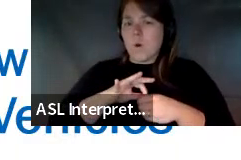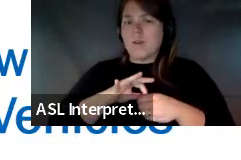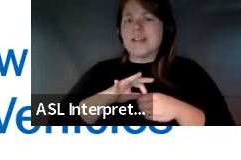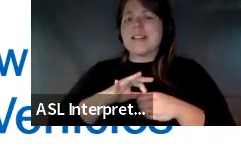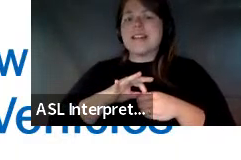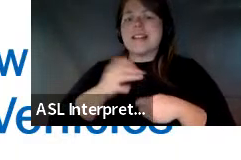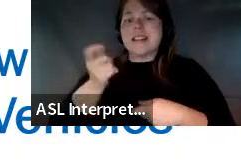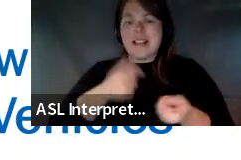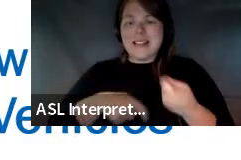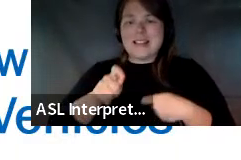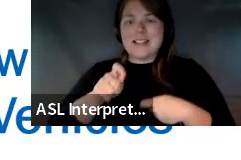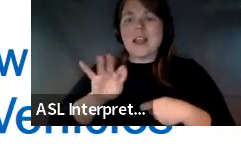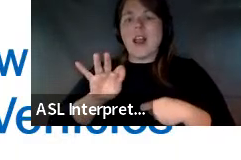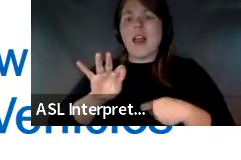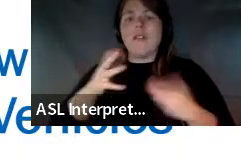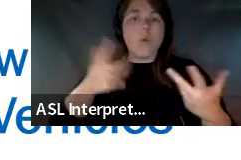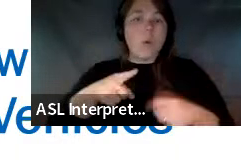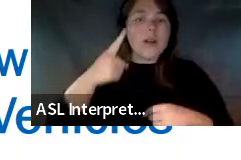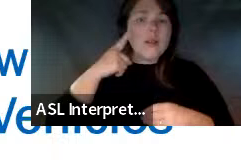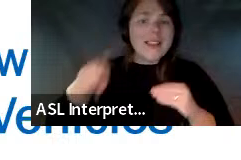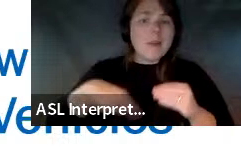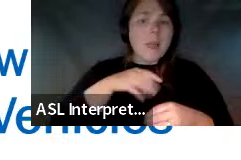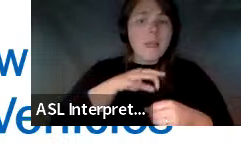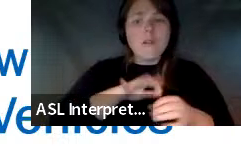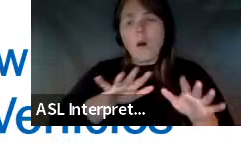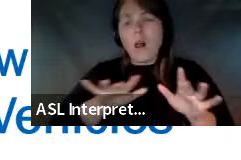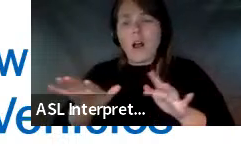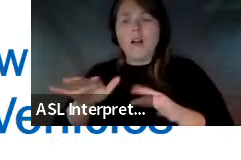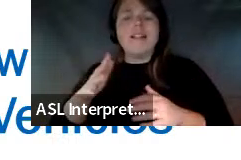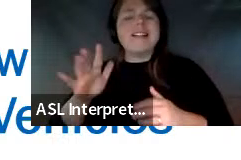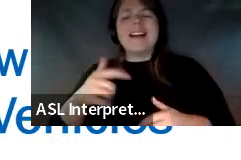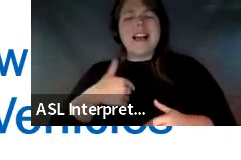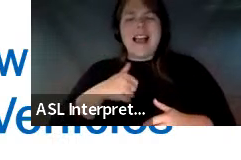Okay, what do you think about the vote? I just don't want to feel like